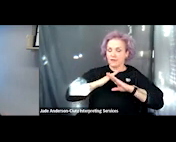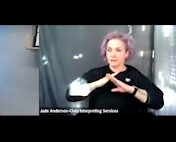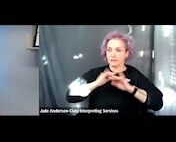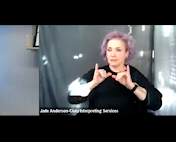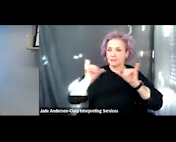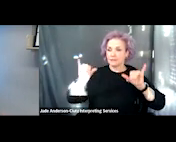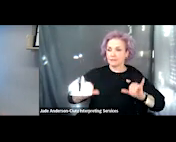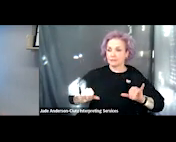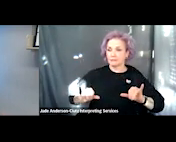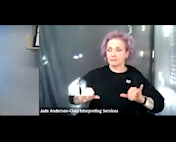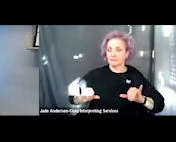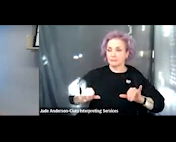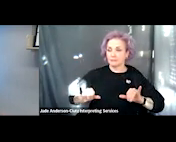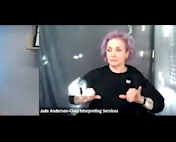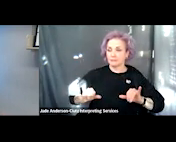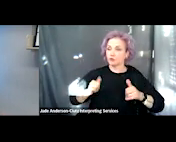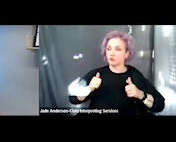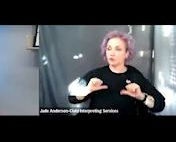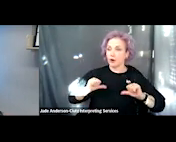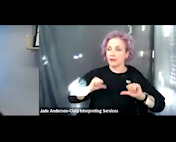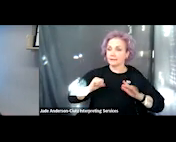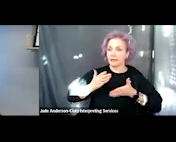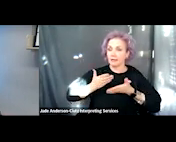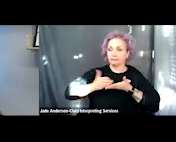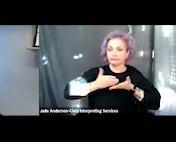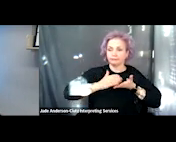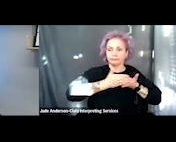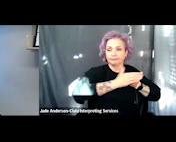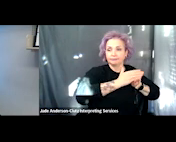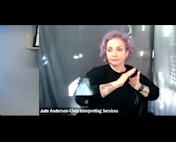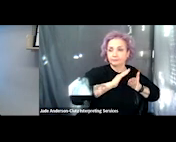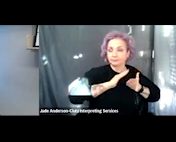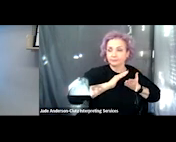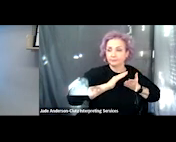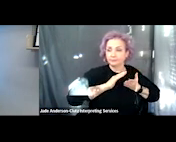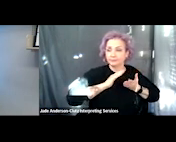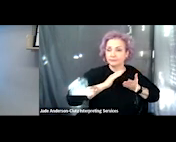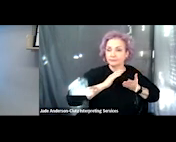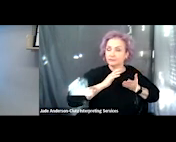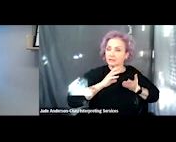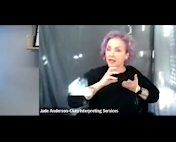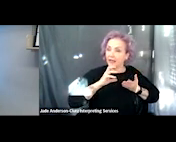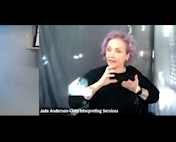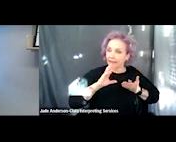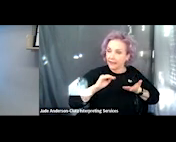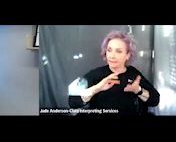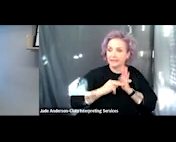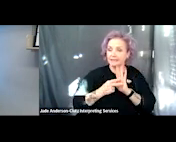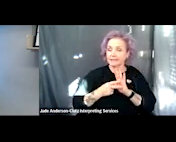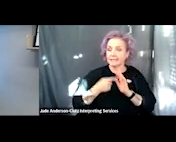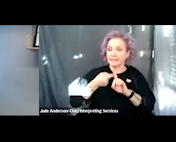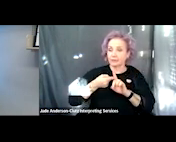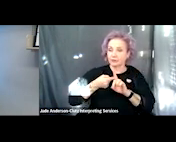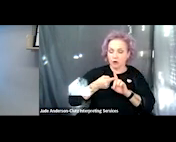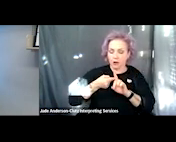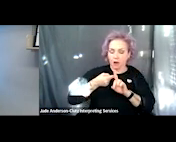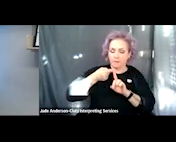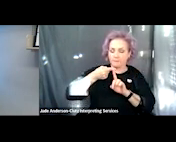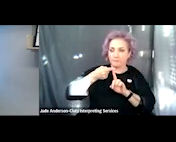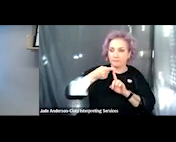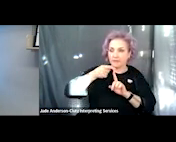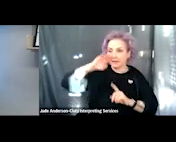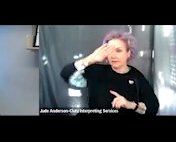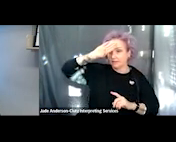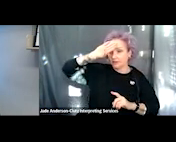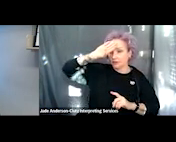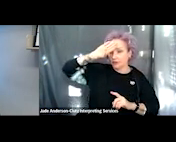immune molecules. And because of that, this led researchers to hypothesize that it's actually the maternal immune